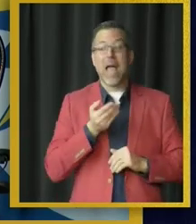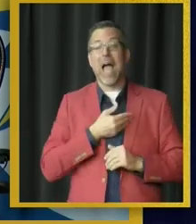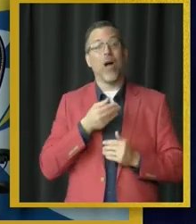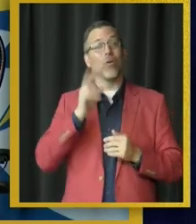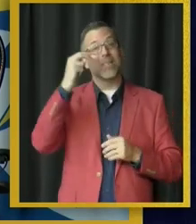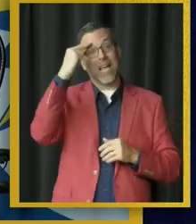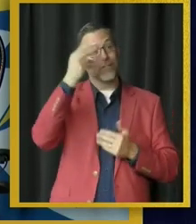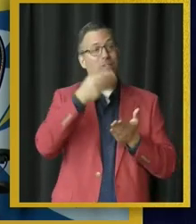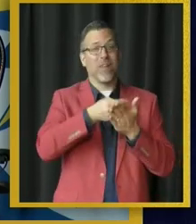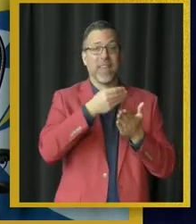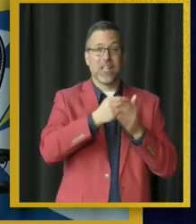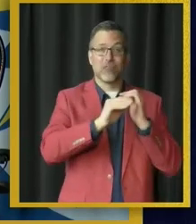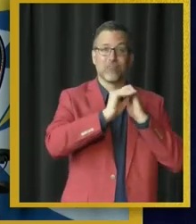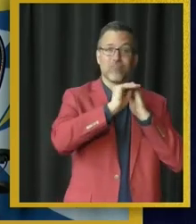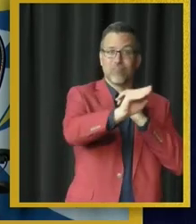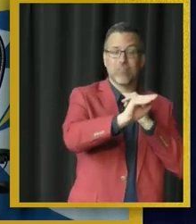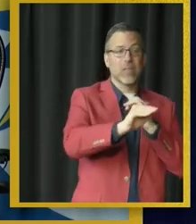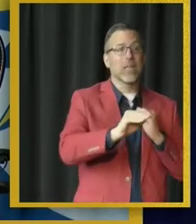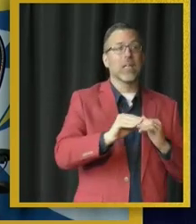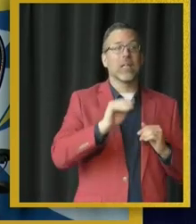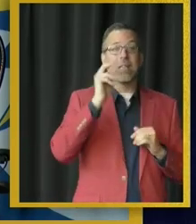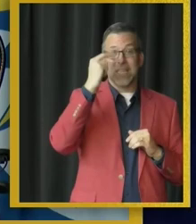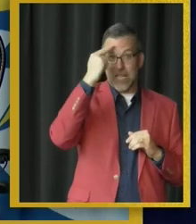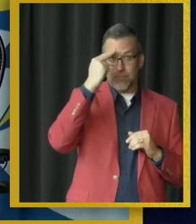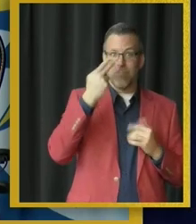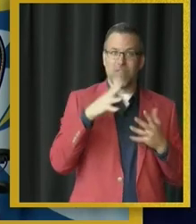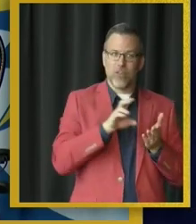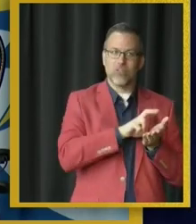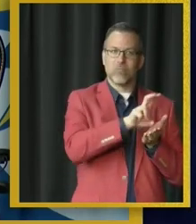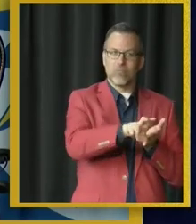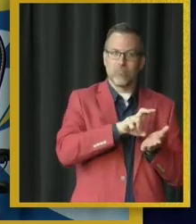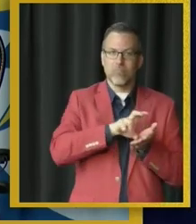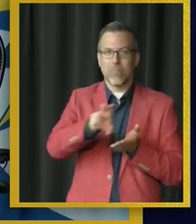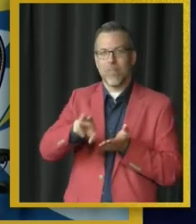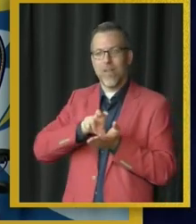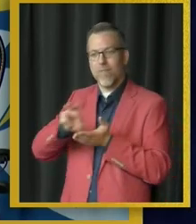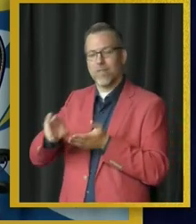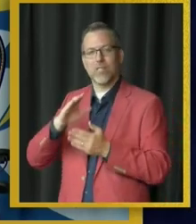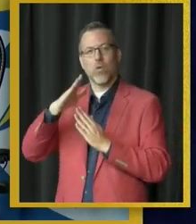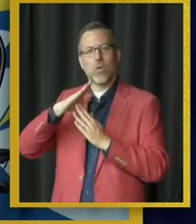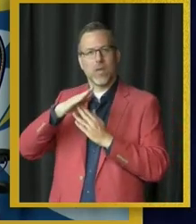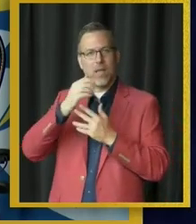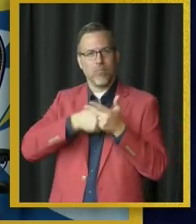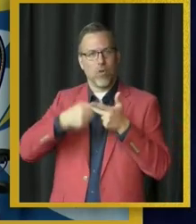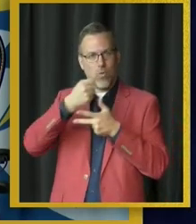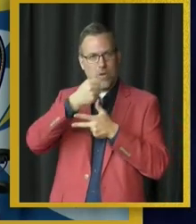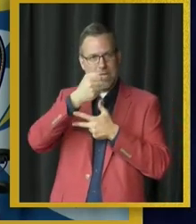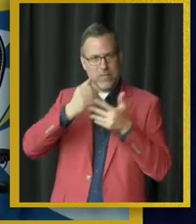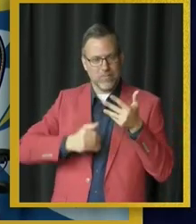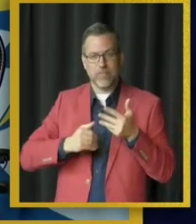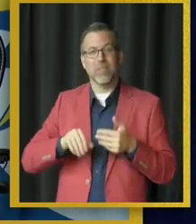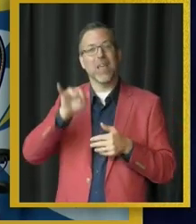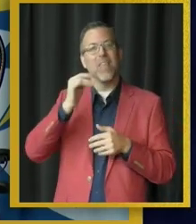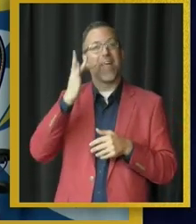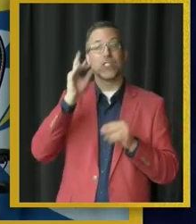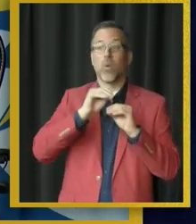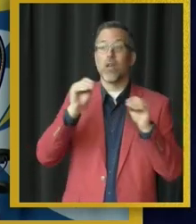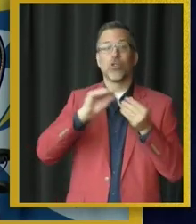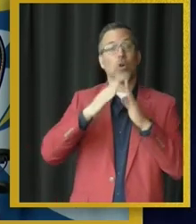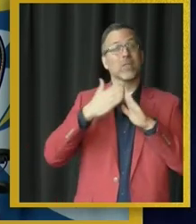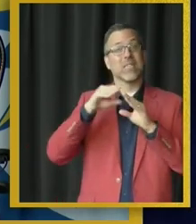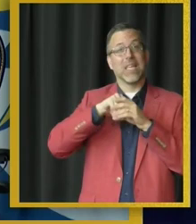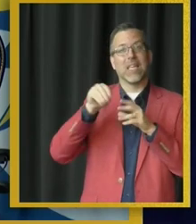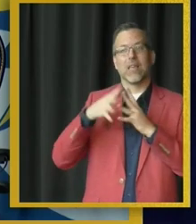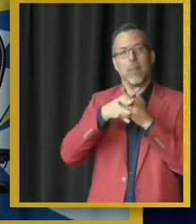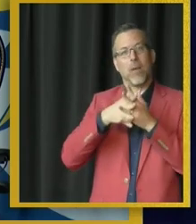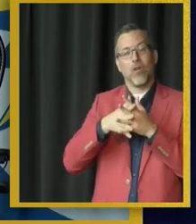stability enabled Nashville to make generational investments in our core priorities. That's why no city in America was able to commit